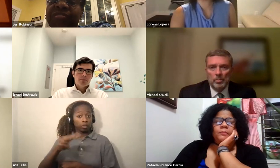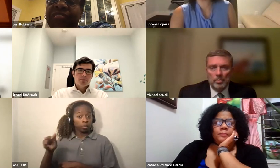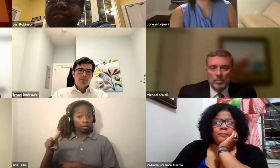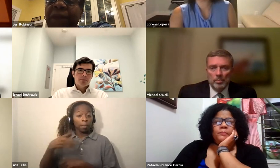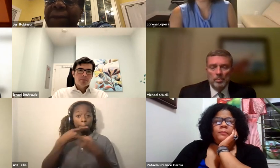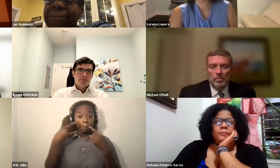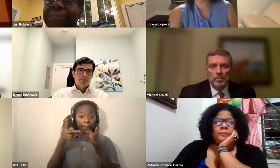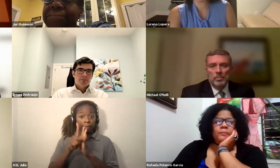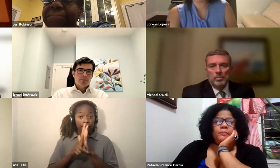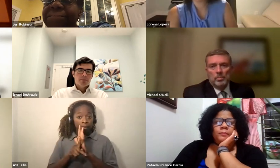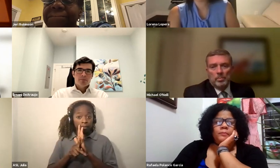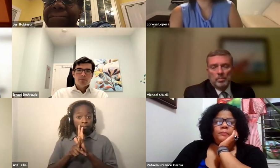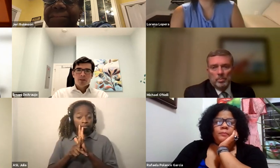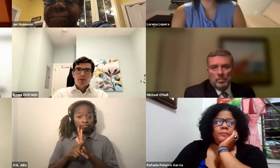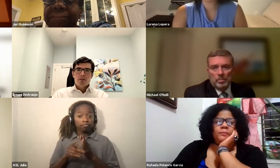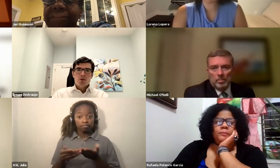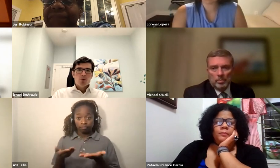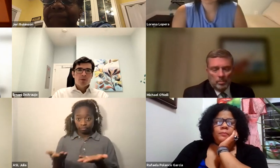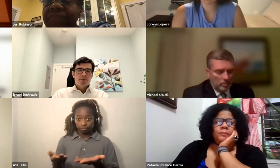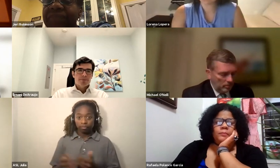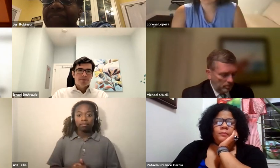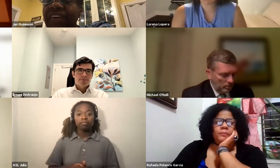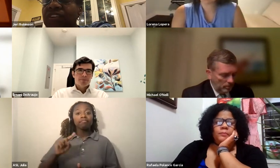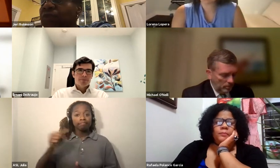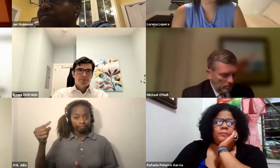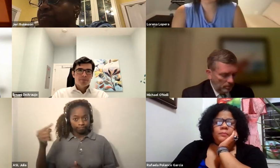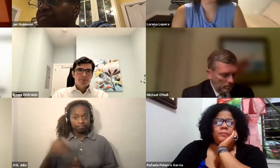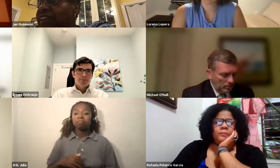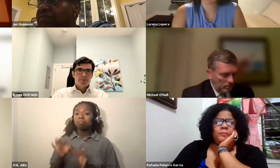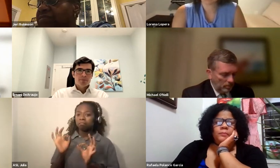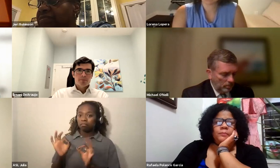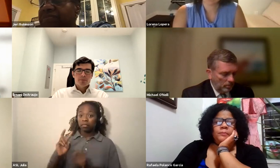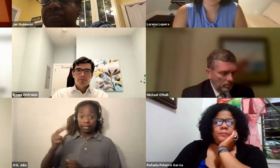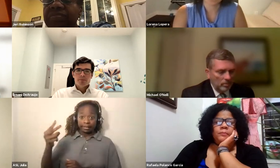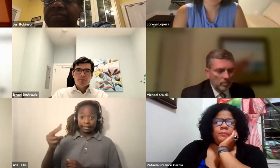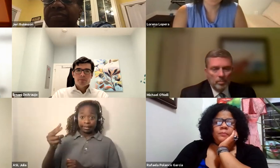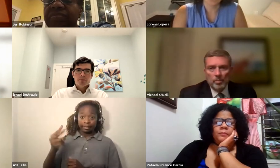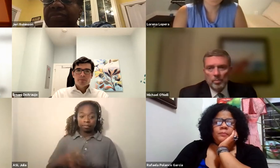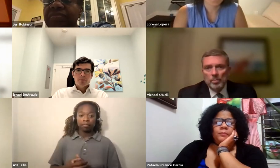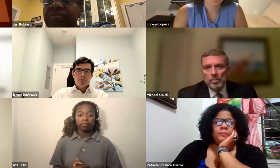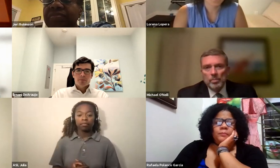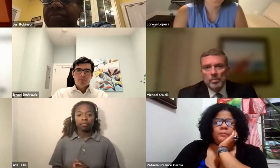as presented so moved thank you is there a second